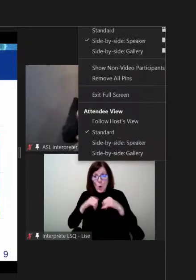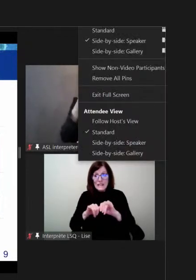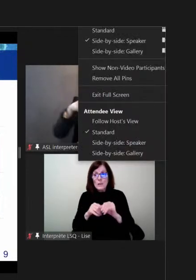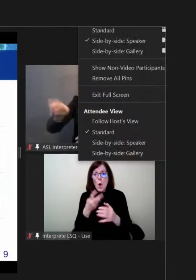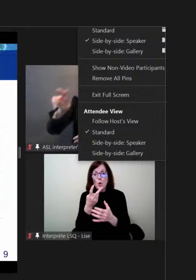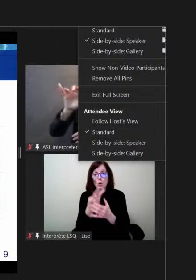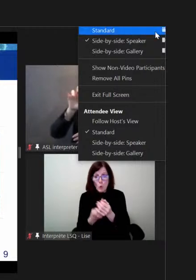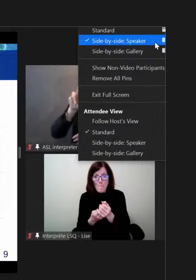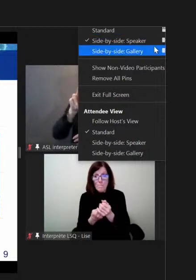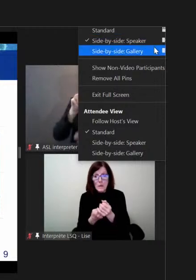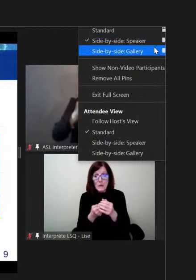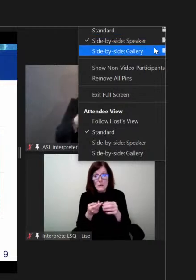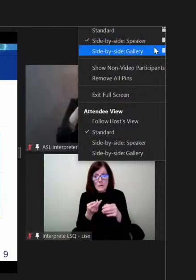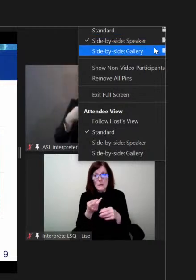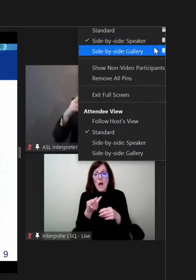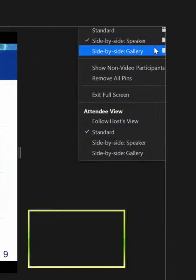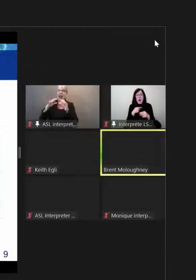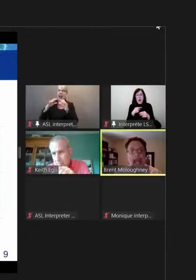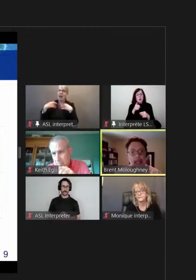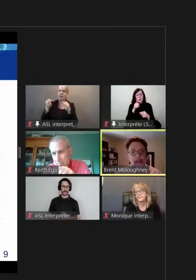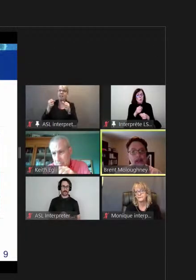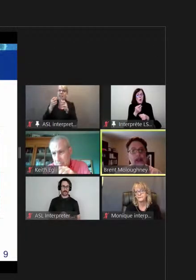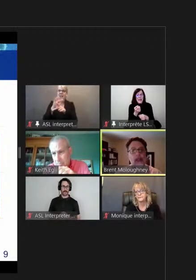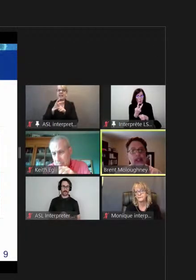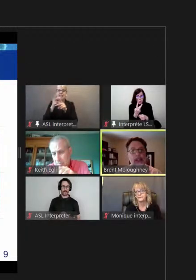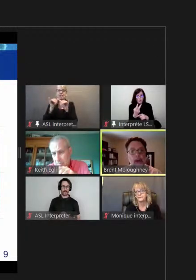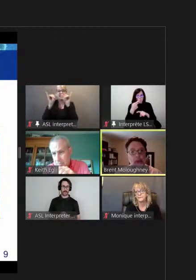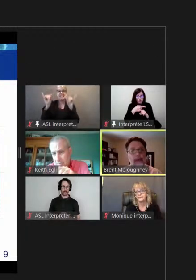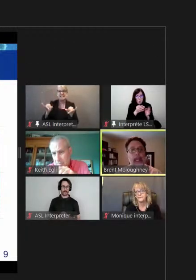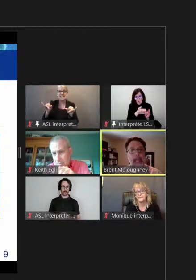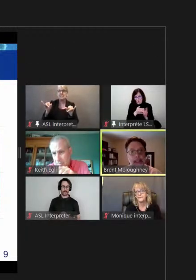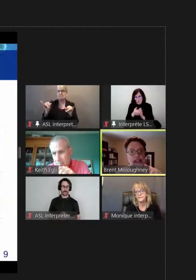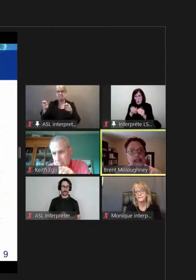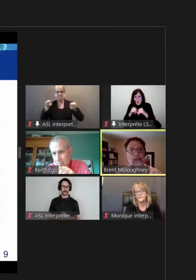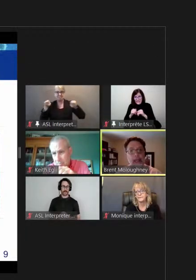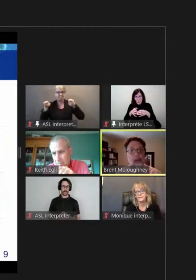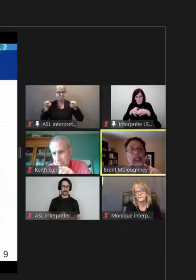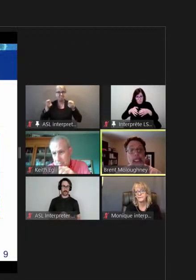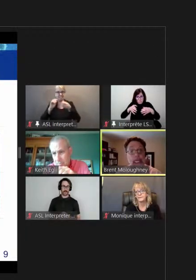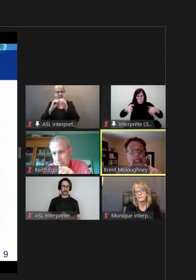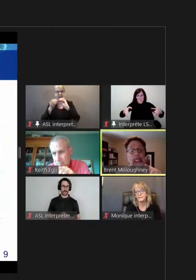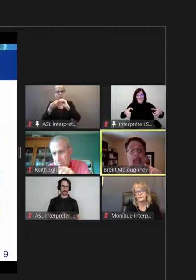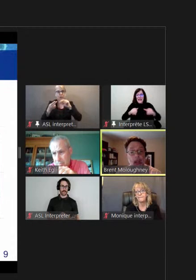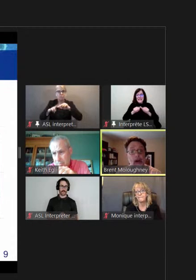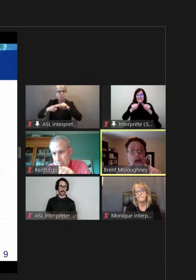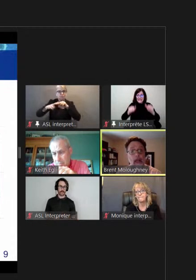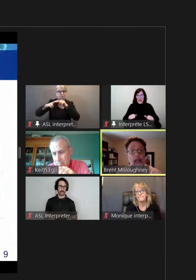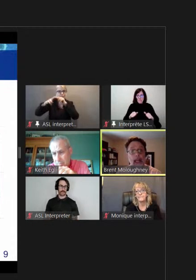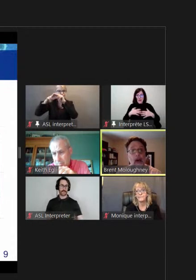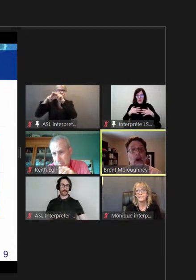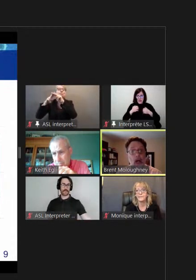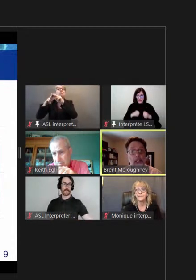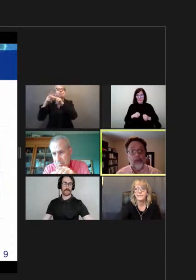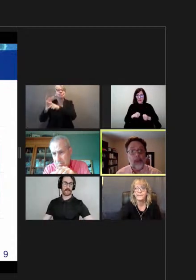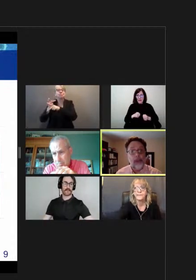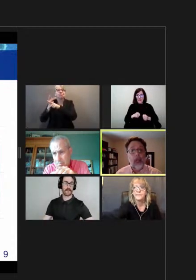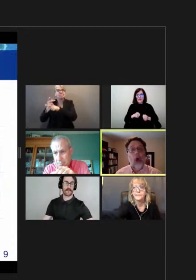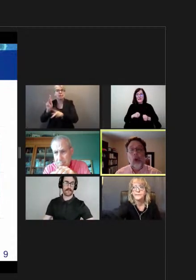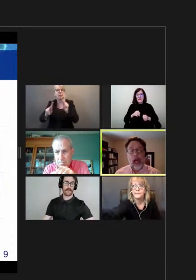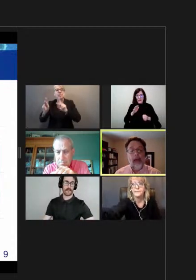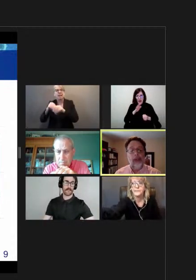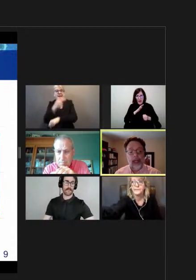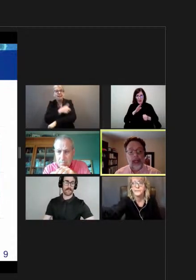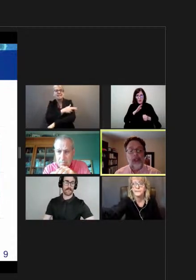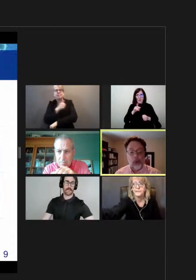ability of our healthcare system to handle this number of cases of people needing care in our hospitals